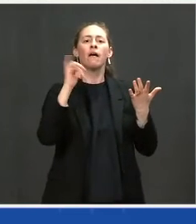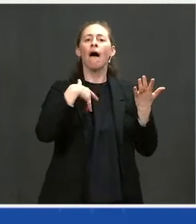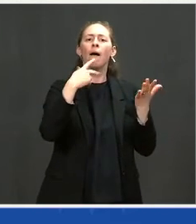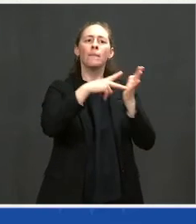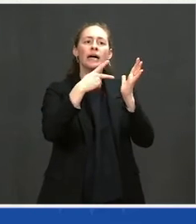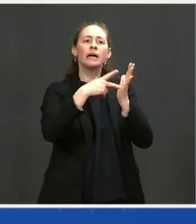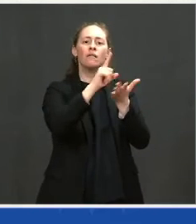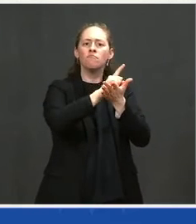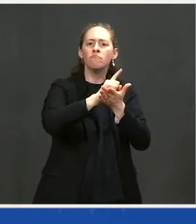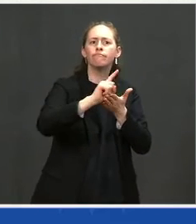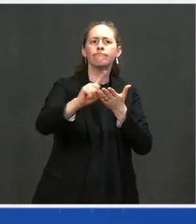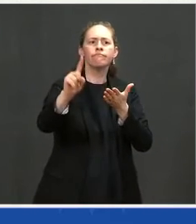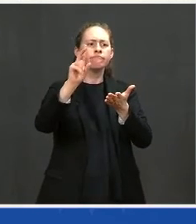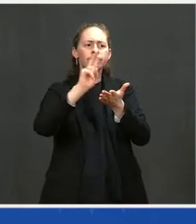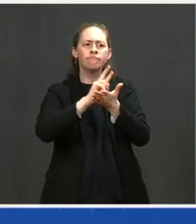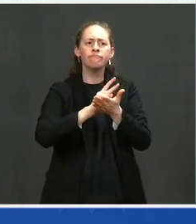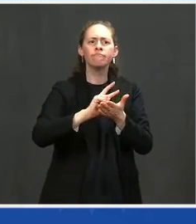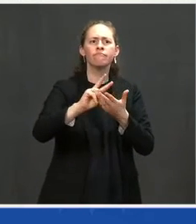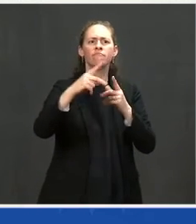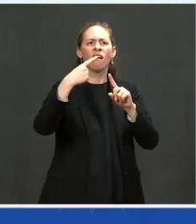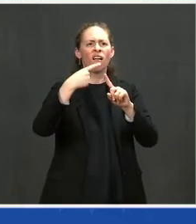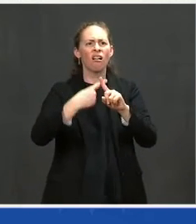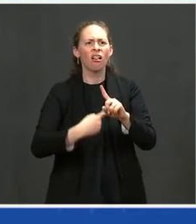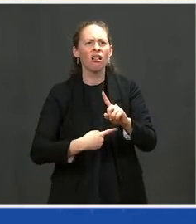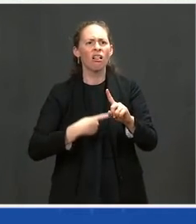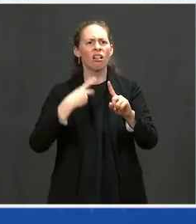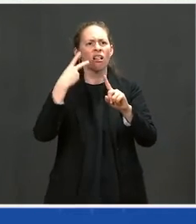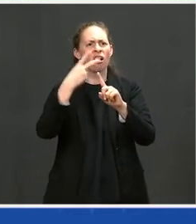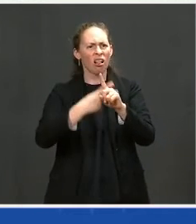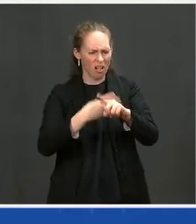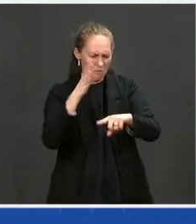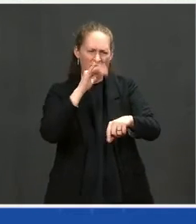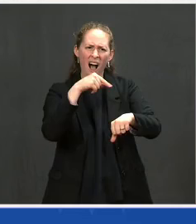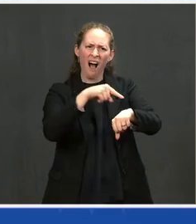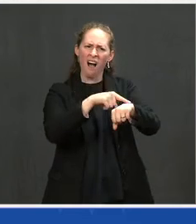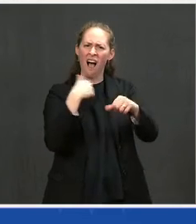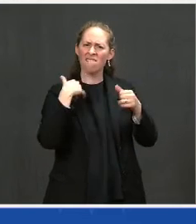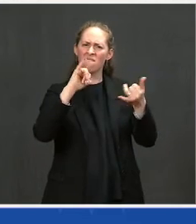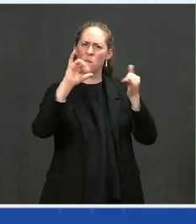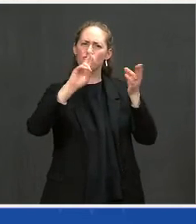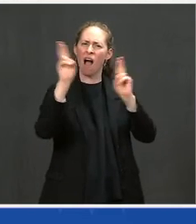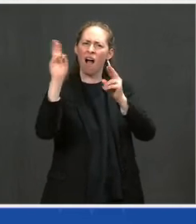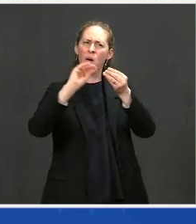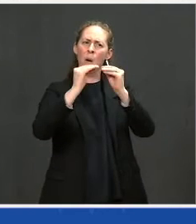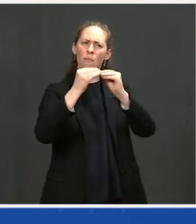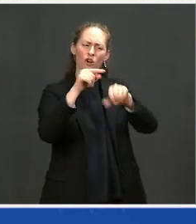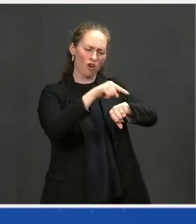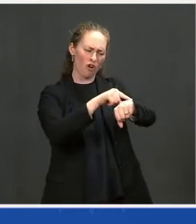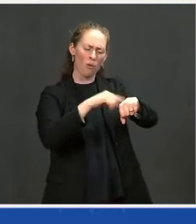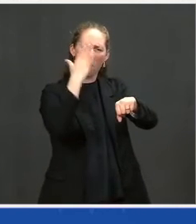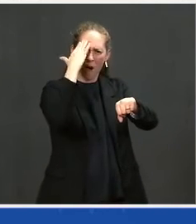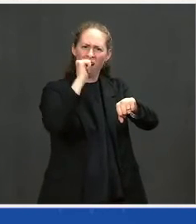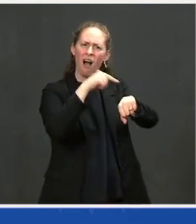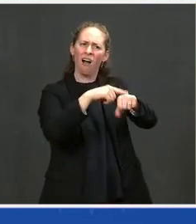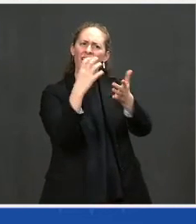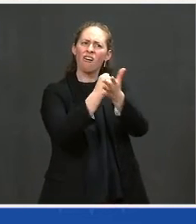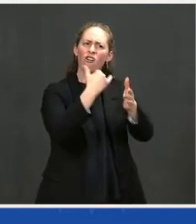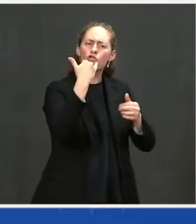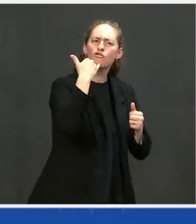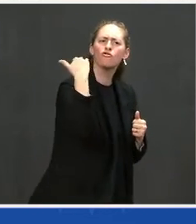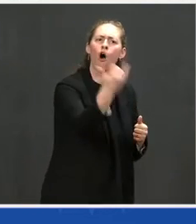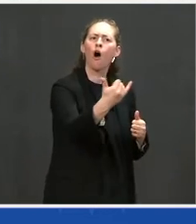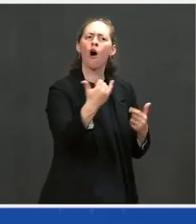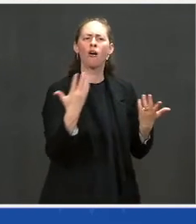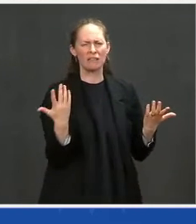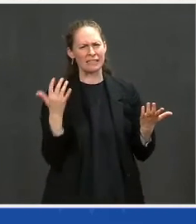call to see if there really was someone there. Well, we've set up a system now where within 24 hours there's a phone call